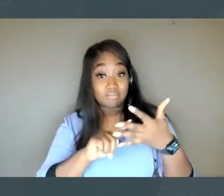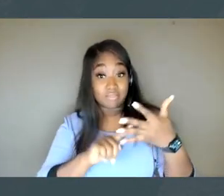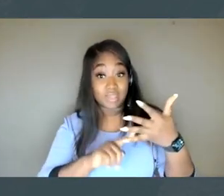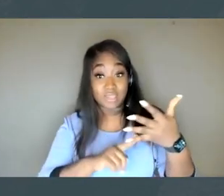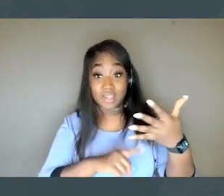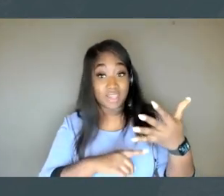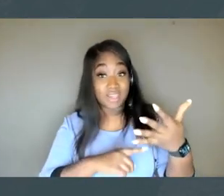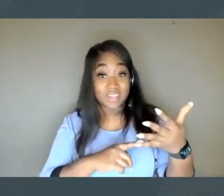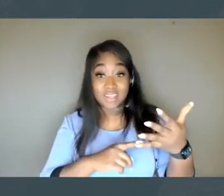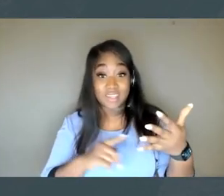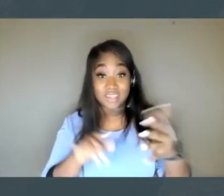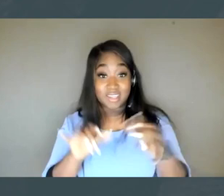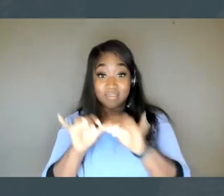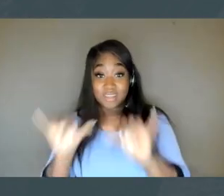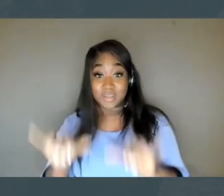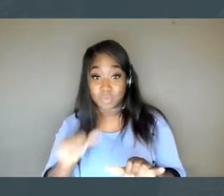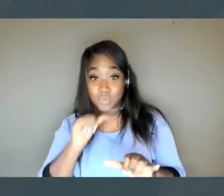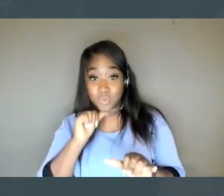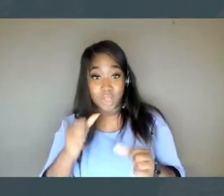your favor.